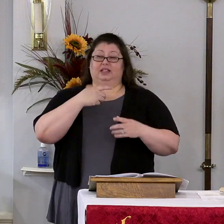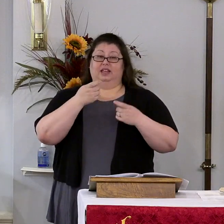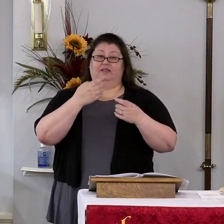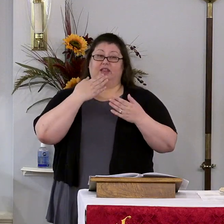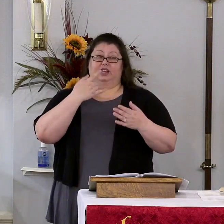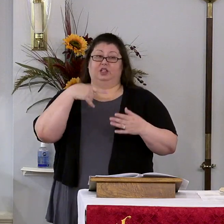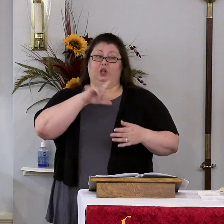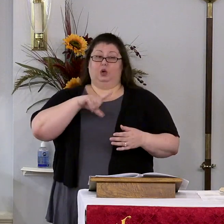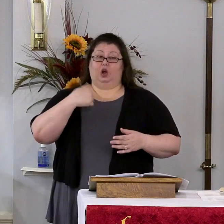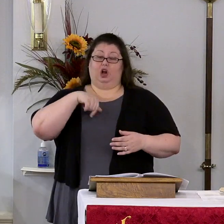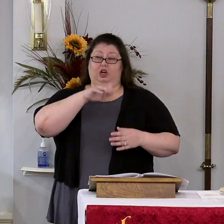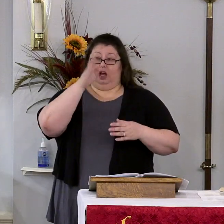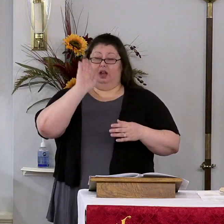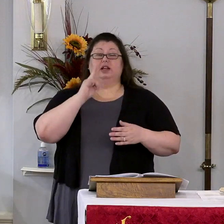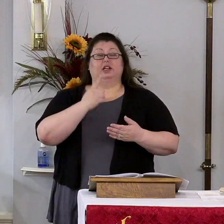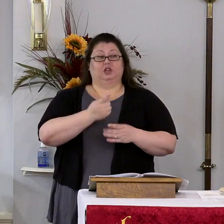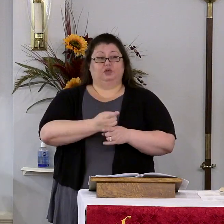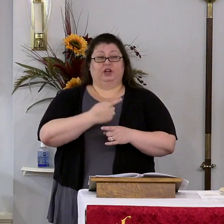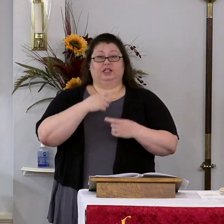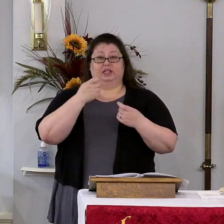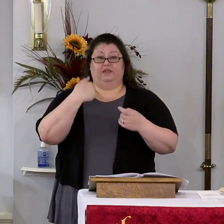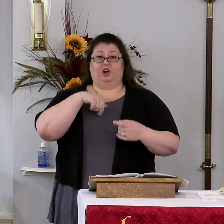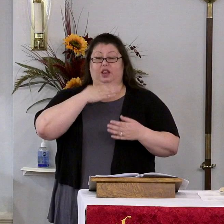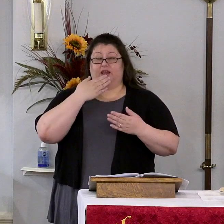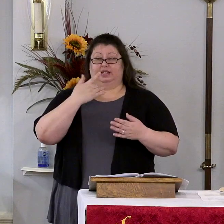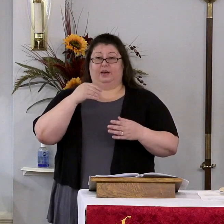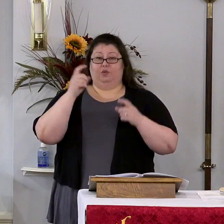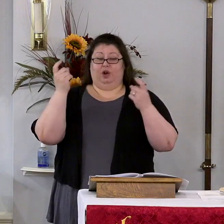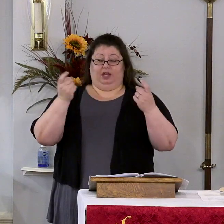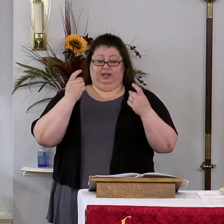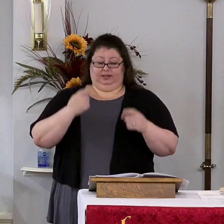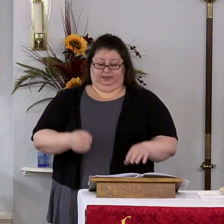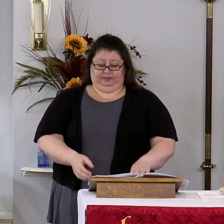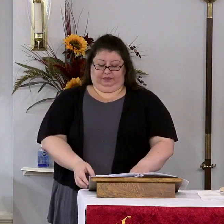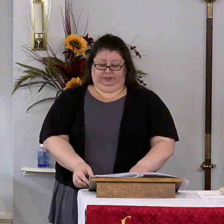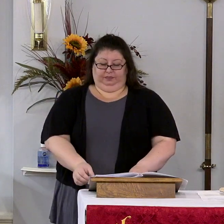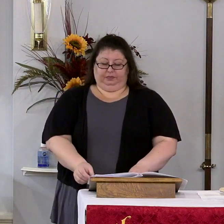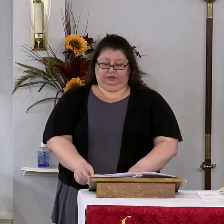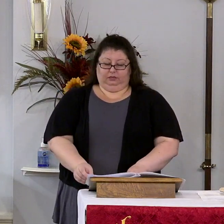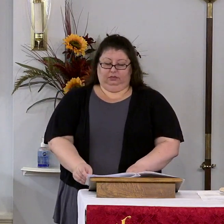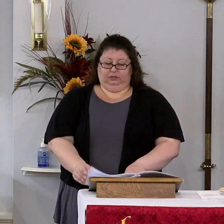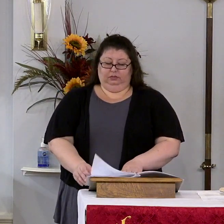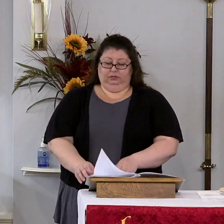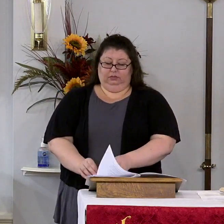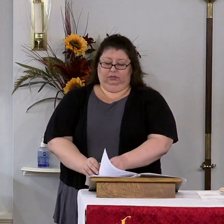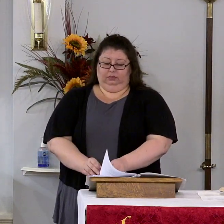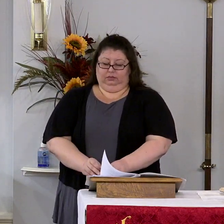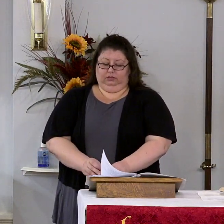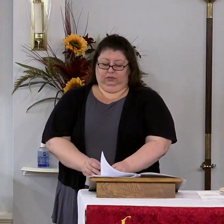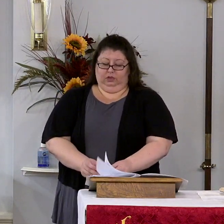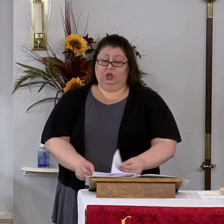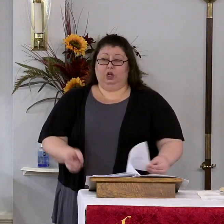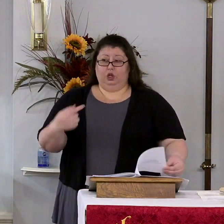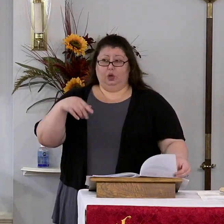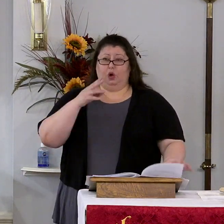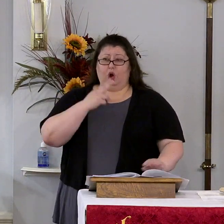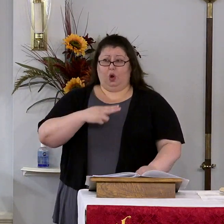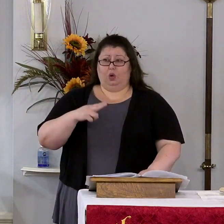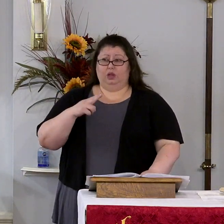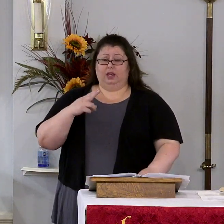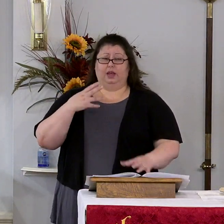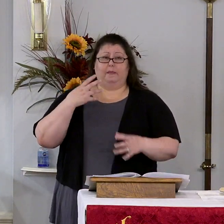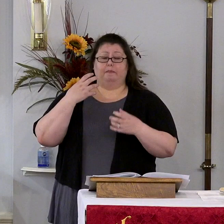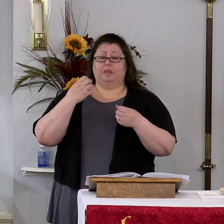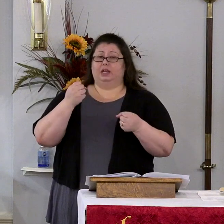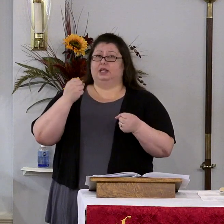the Lord our God. It is right to give our thanks and praise. You are indeed holy, almighty and